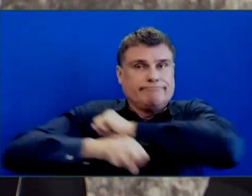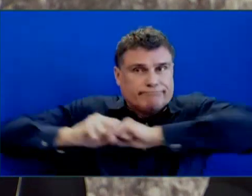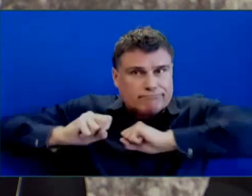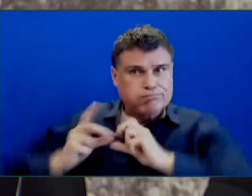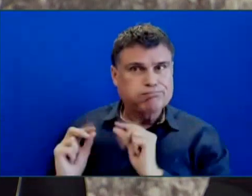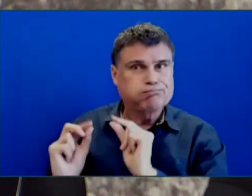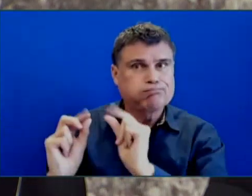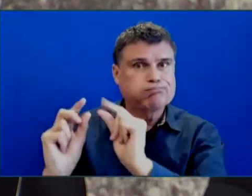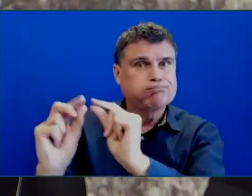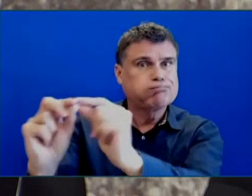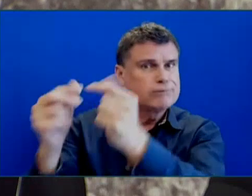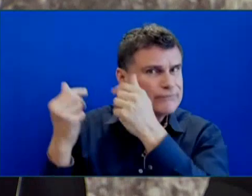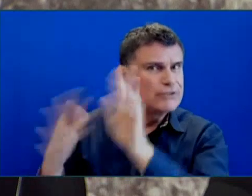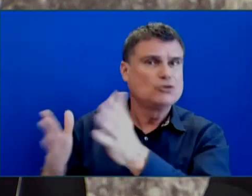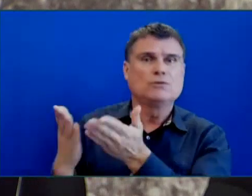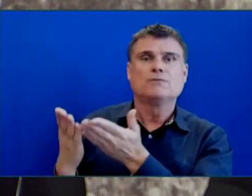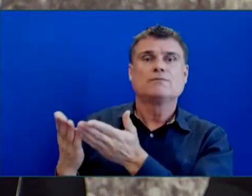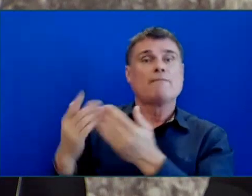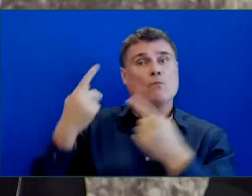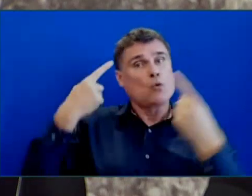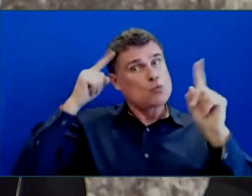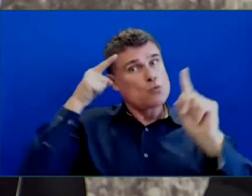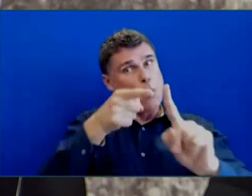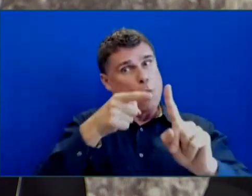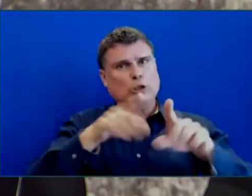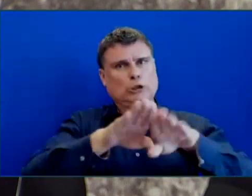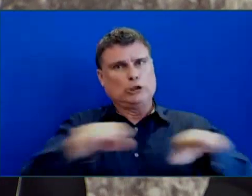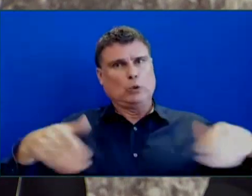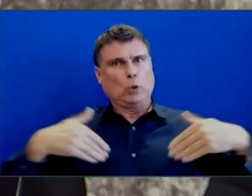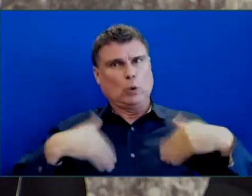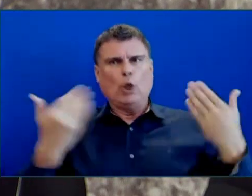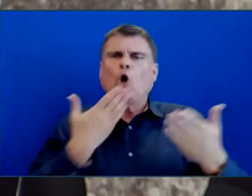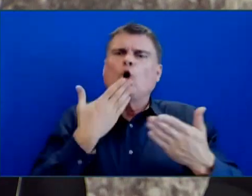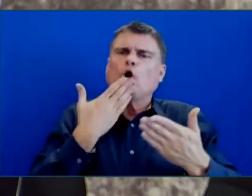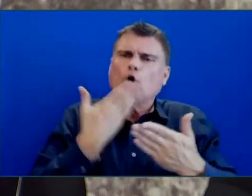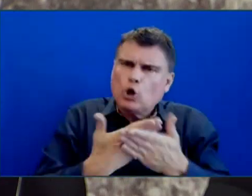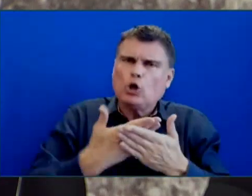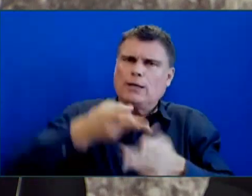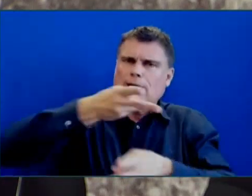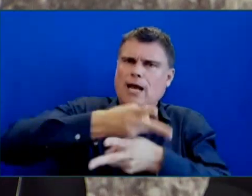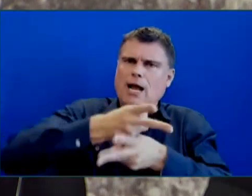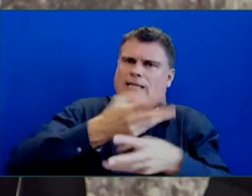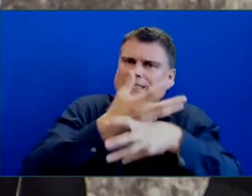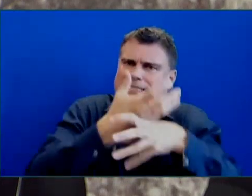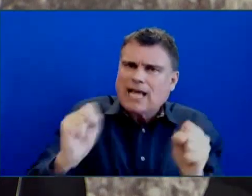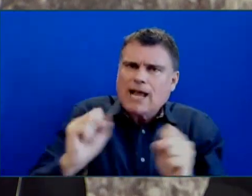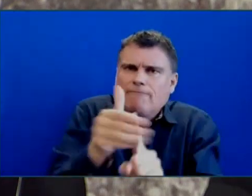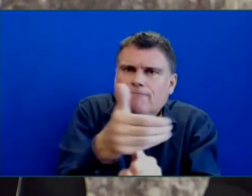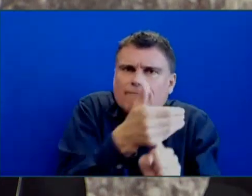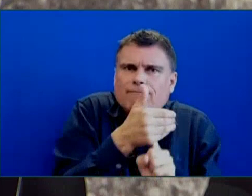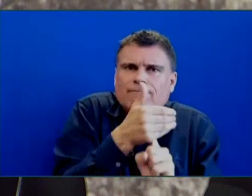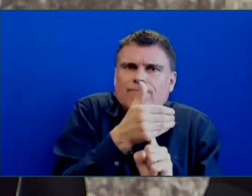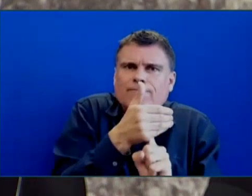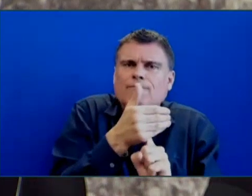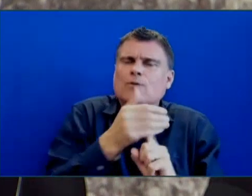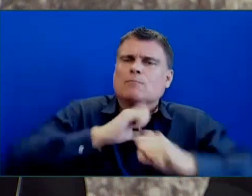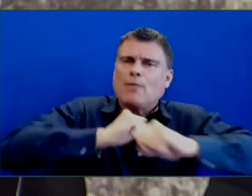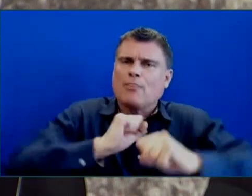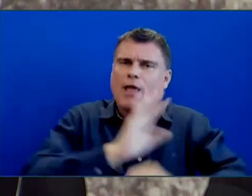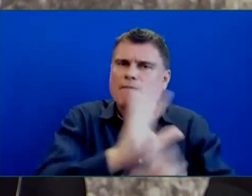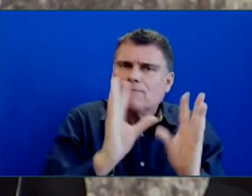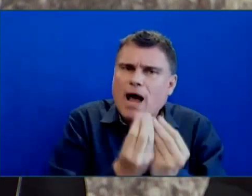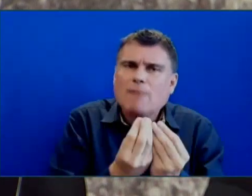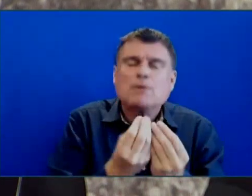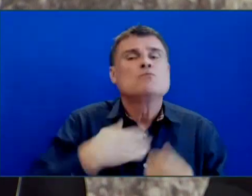and actually prevent them coming into the care system at all, because we know that for children and youth that their outcomes are going to be so